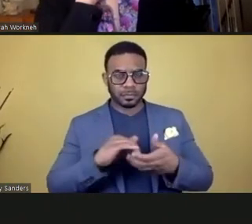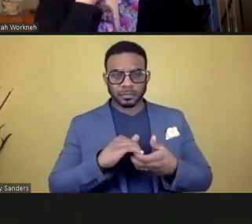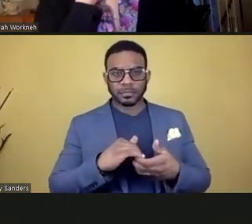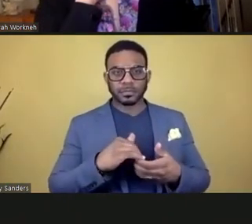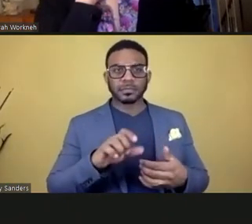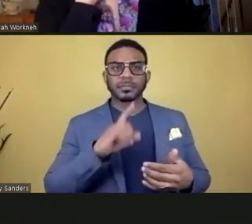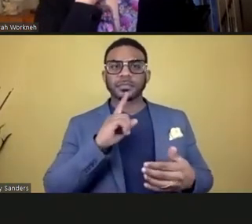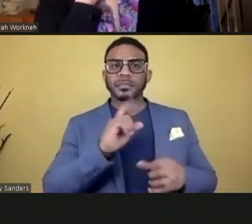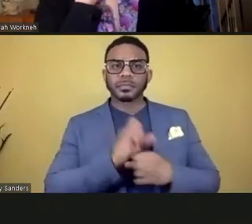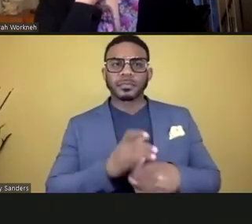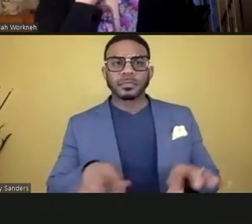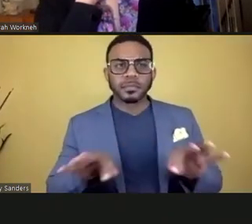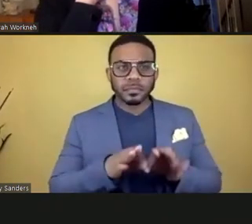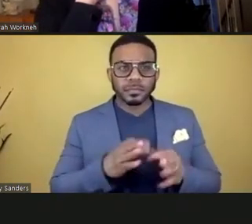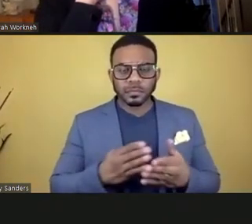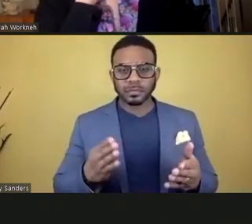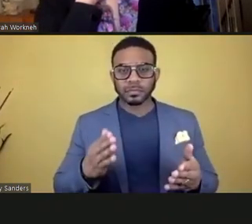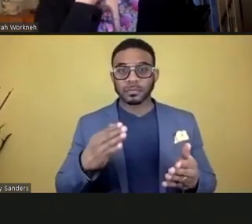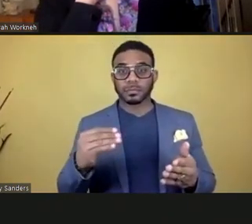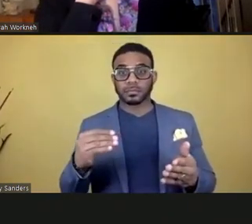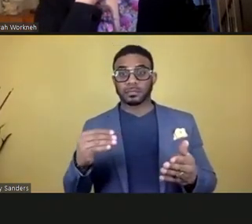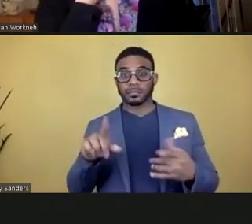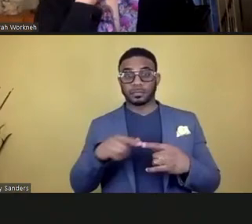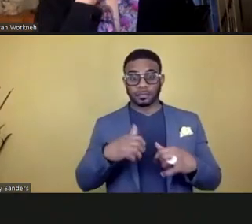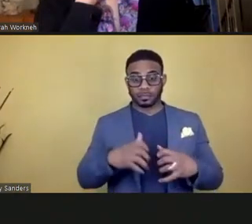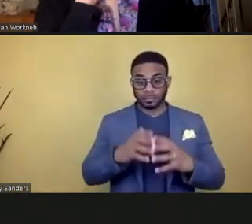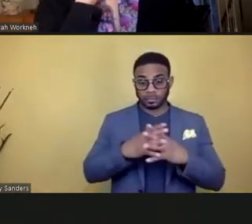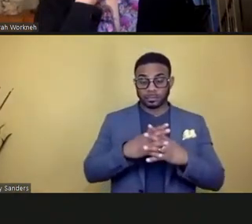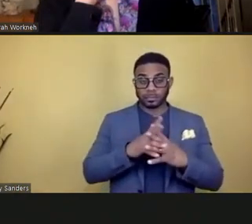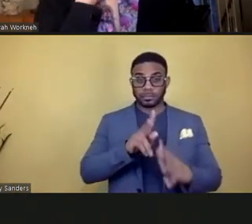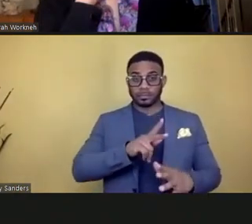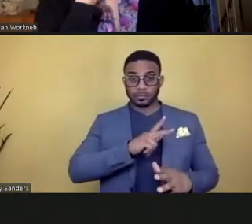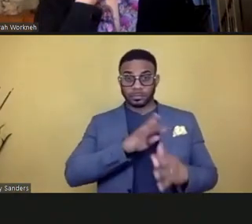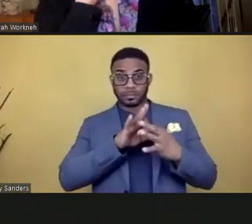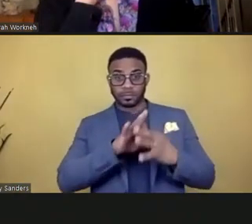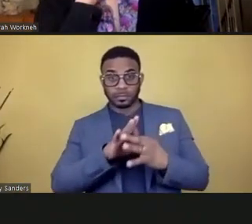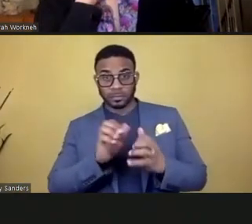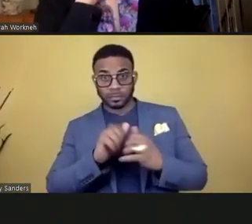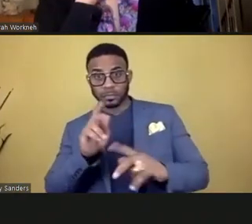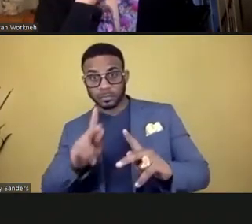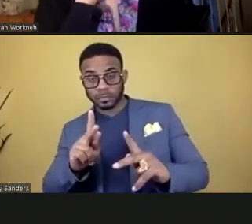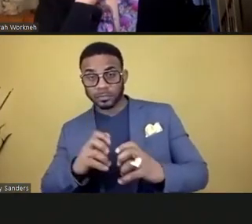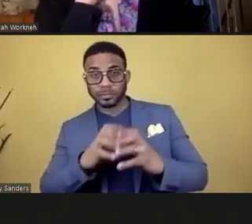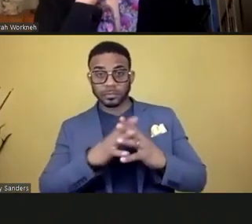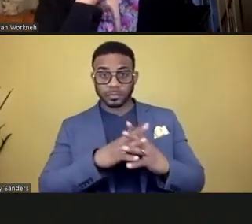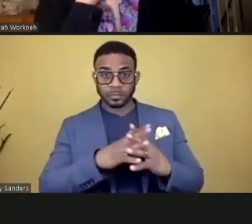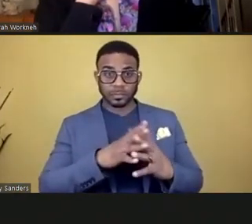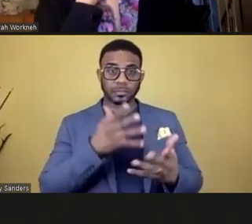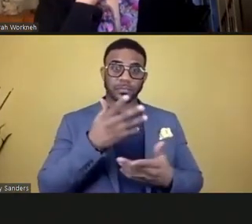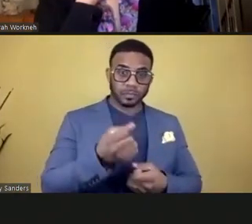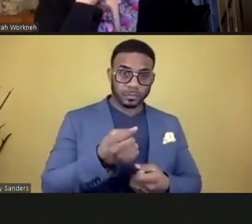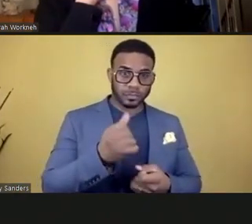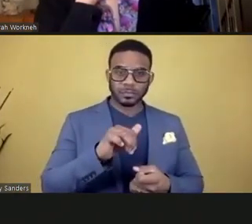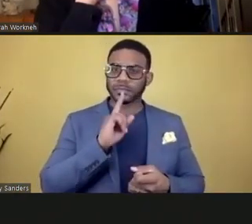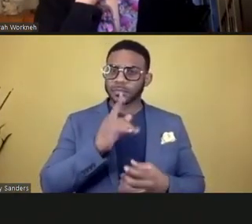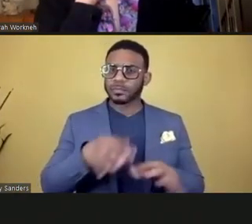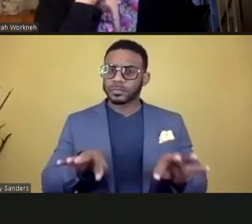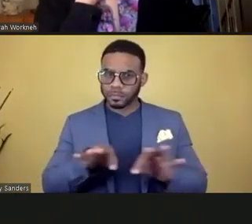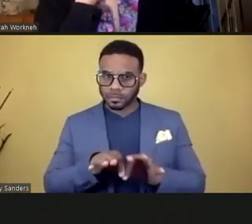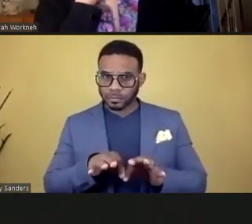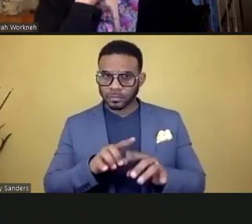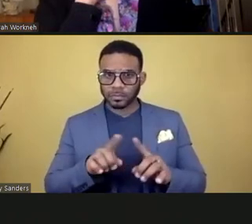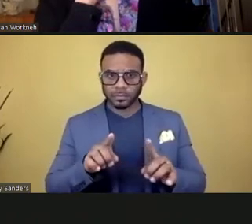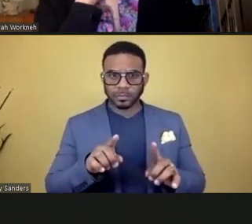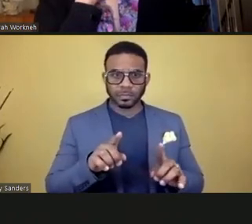These are really important things. And when we're building personal relationships with folks built on trust, that is important.